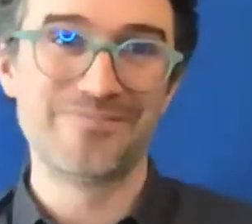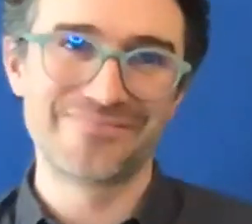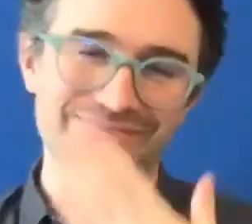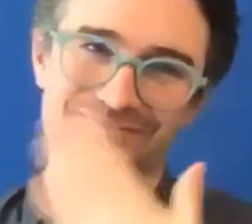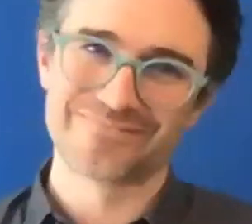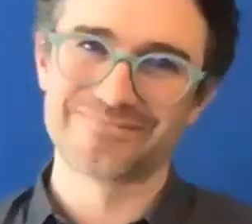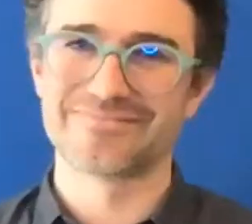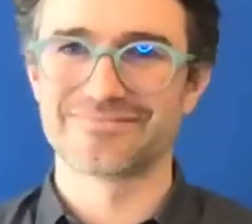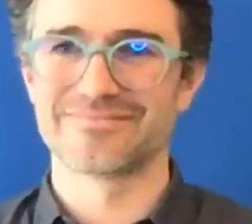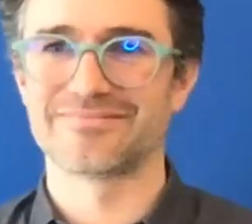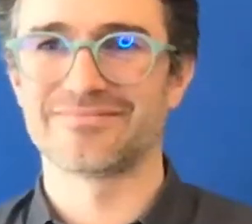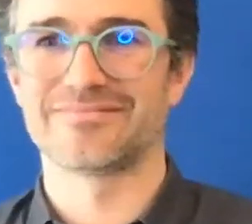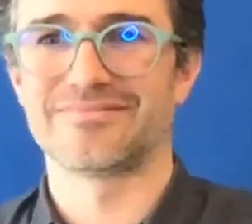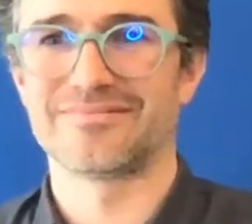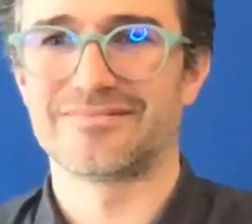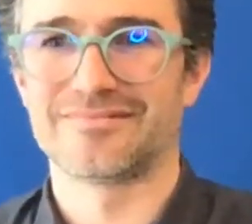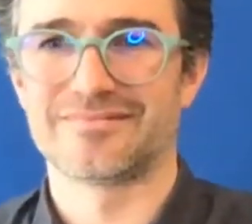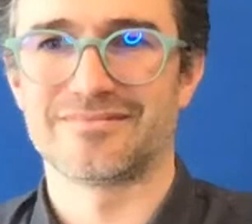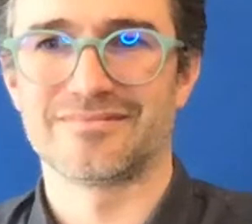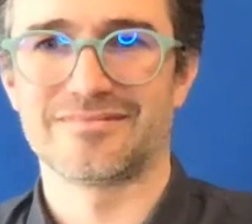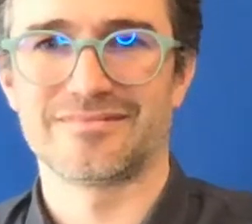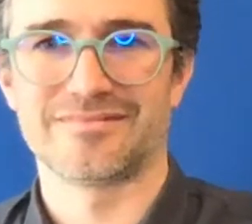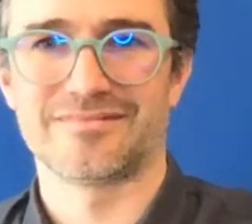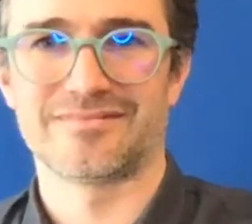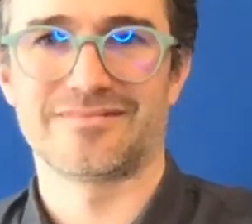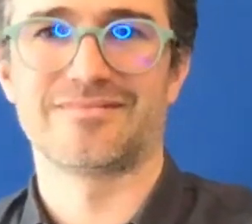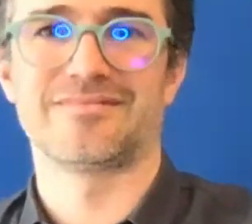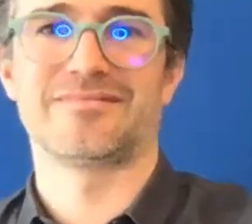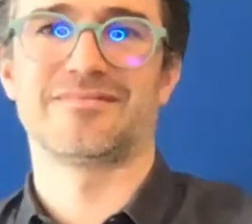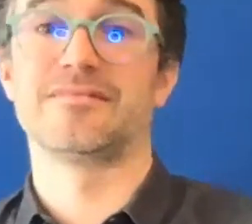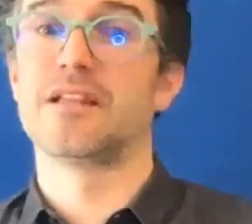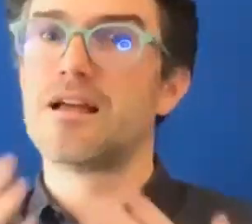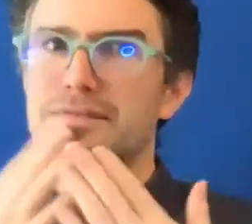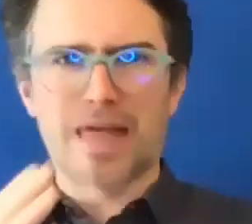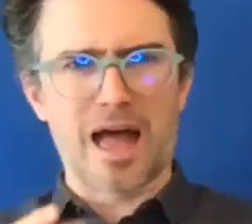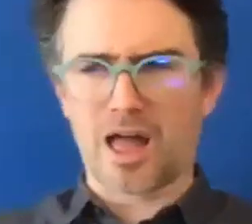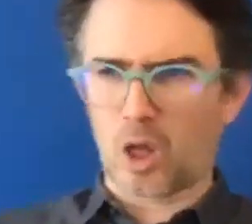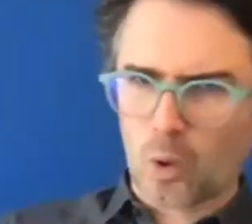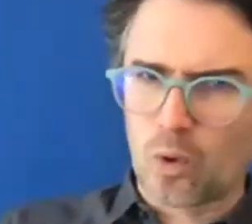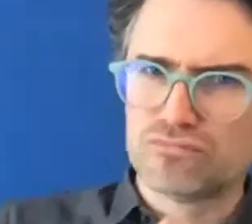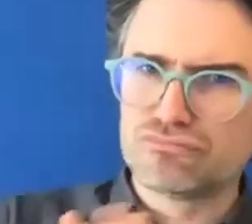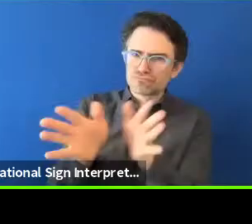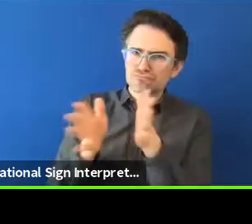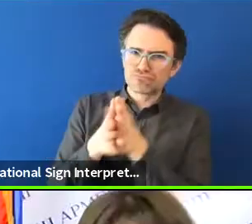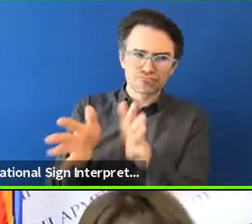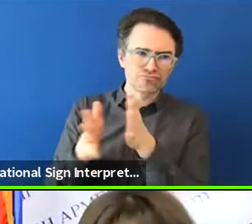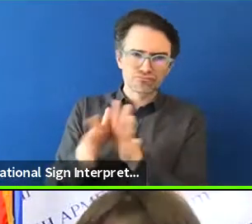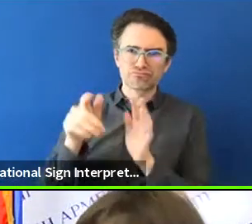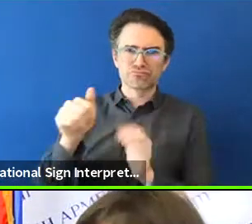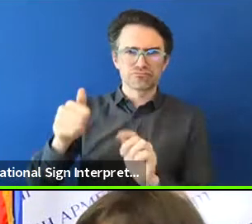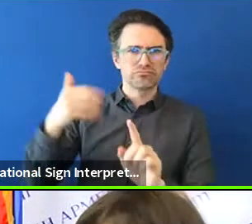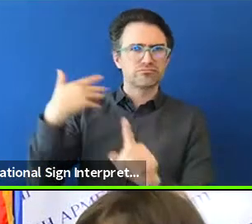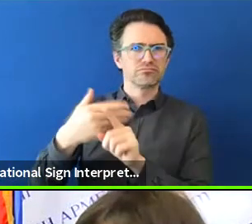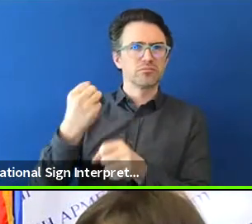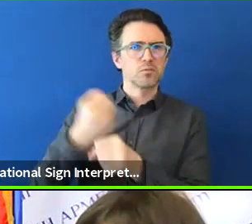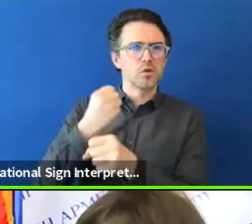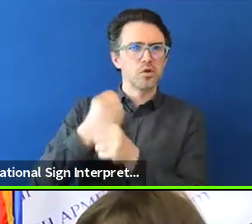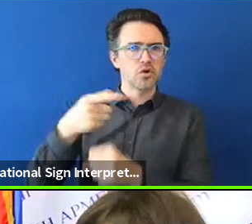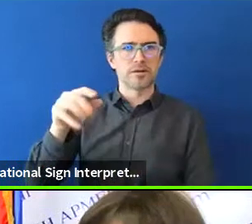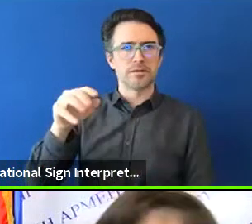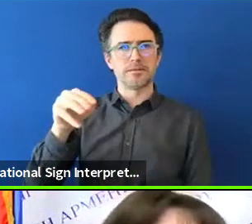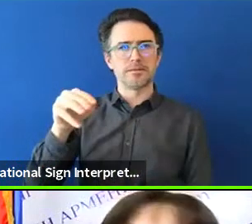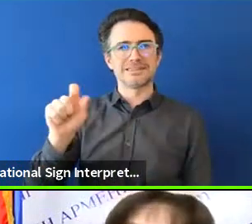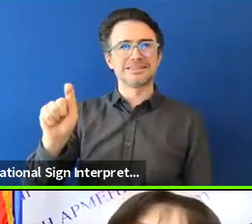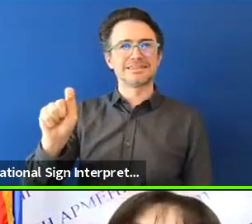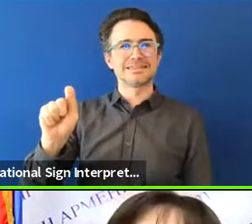Ms. Tan. Thank you for sharing your experience. Now I would like to check if Ms. Henriette Geiger